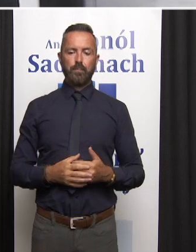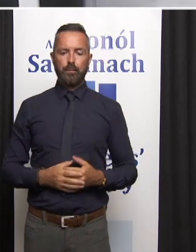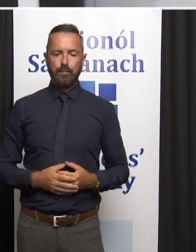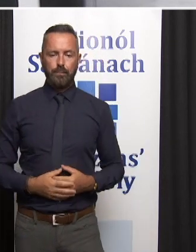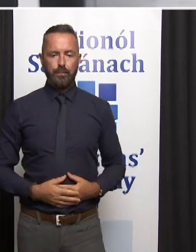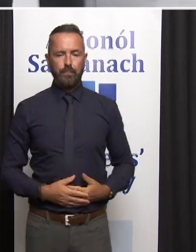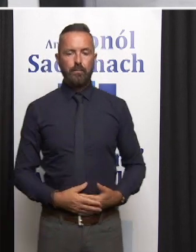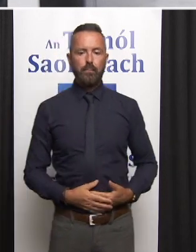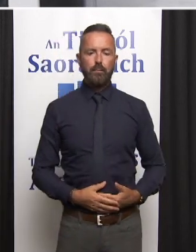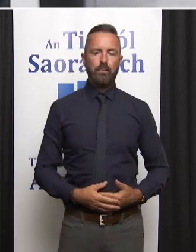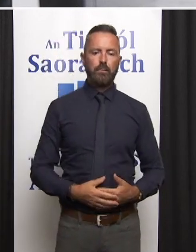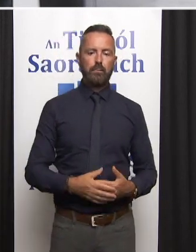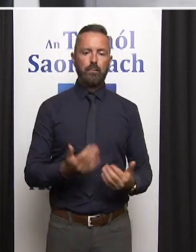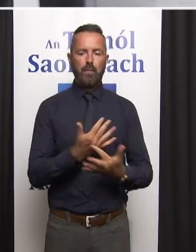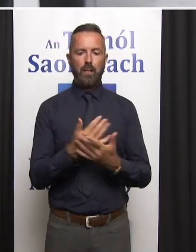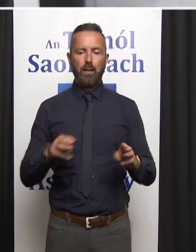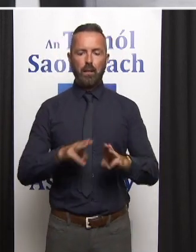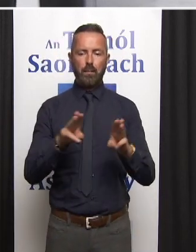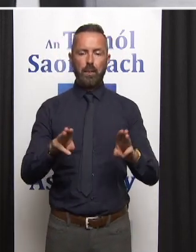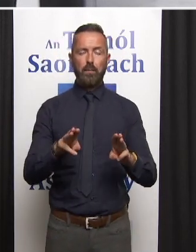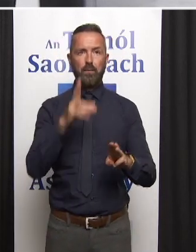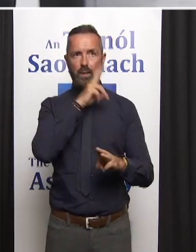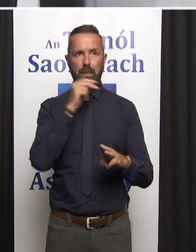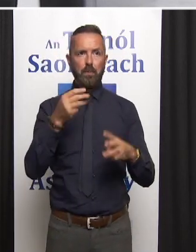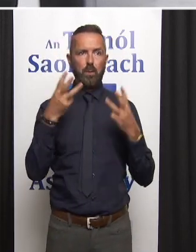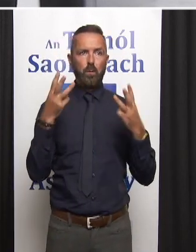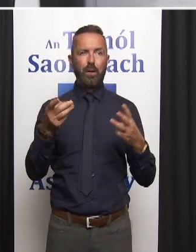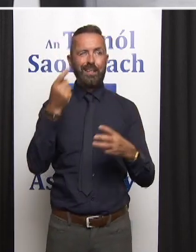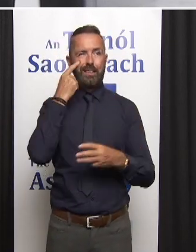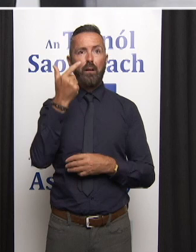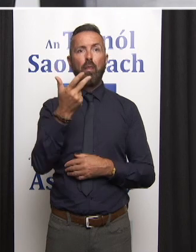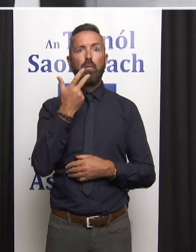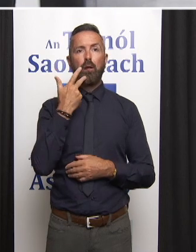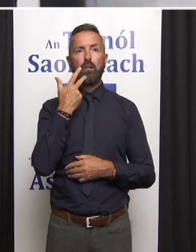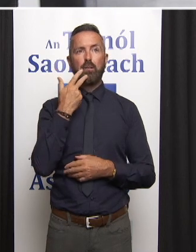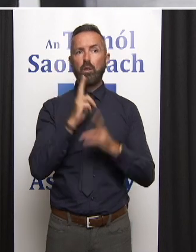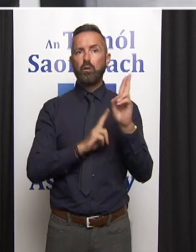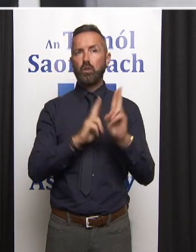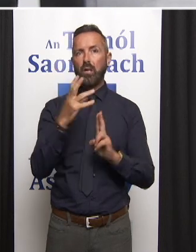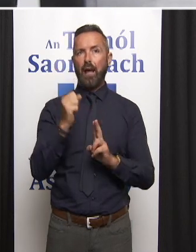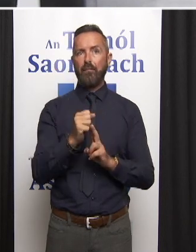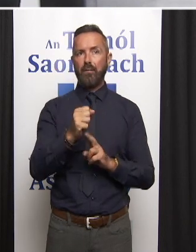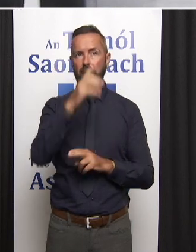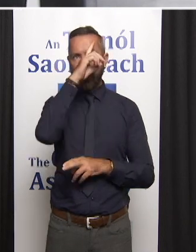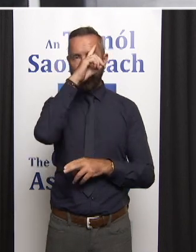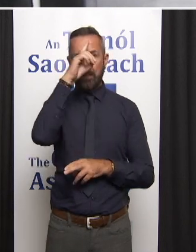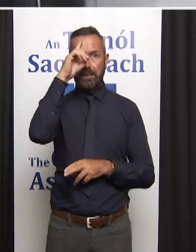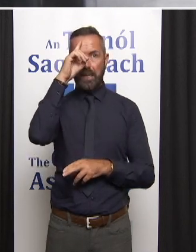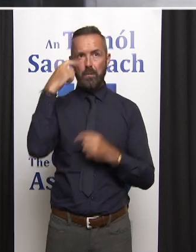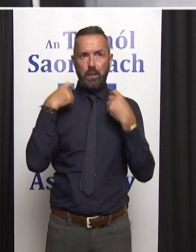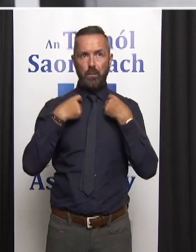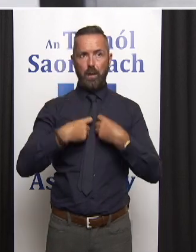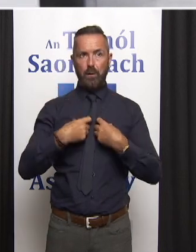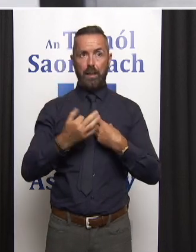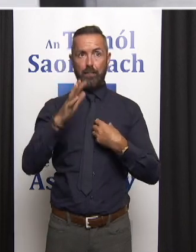no. So maybe if I went into the, say the third line there, should we have a deputy mayor? If you